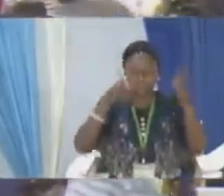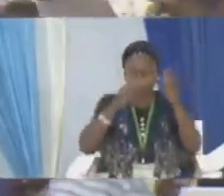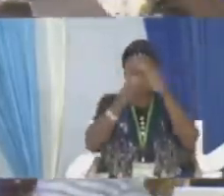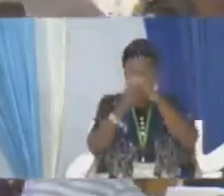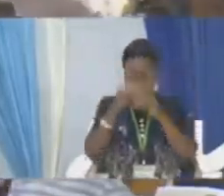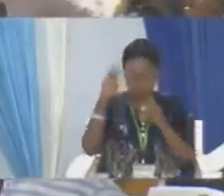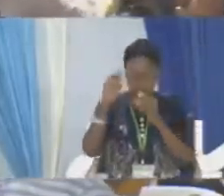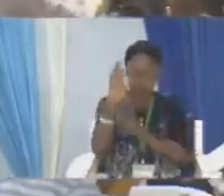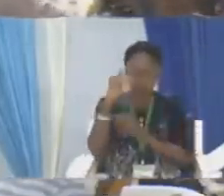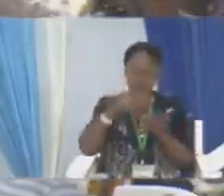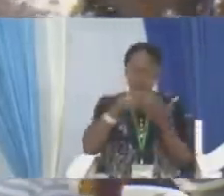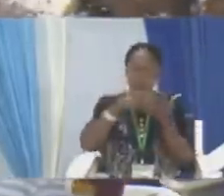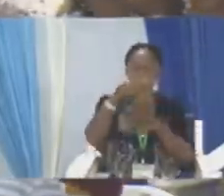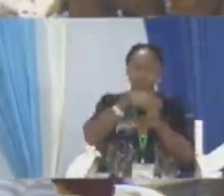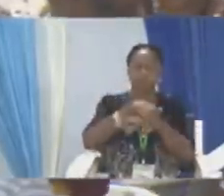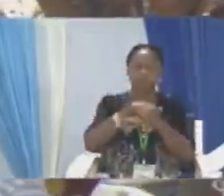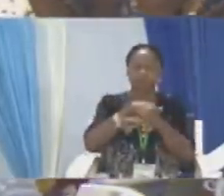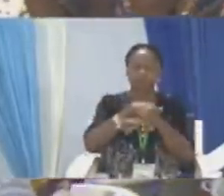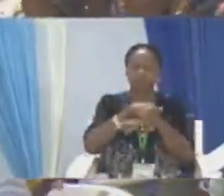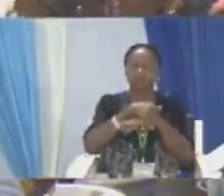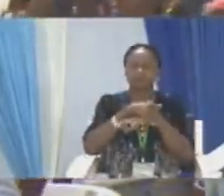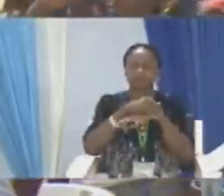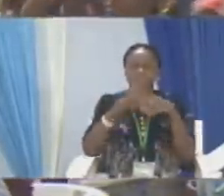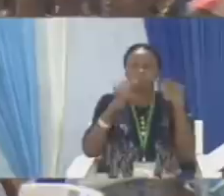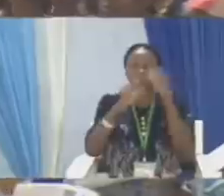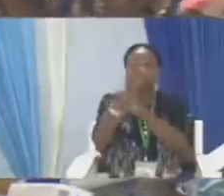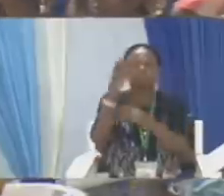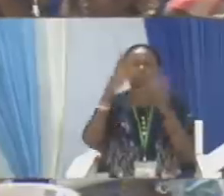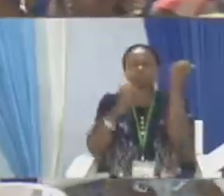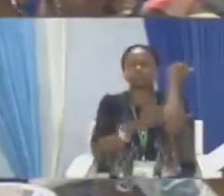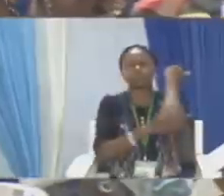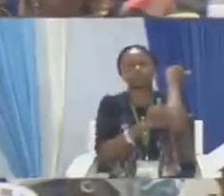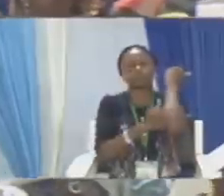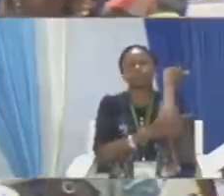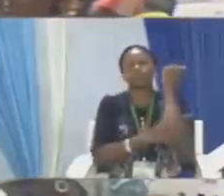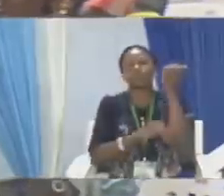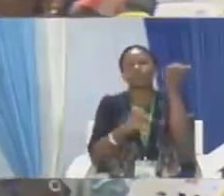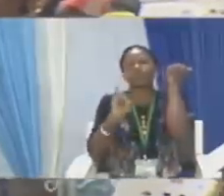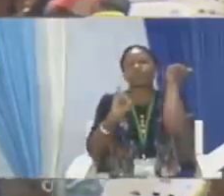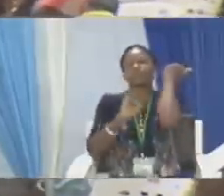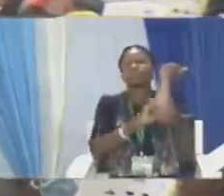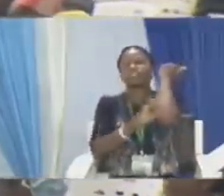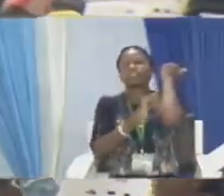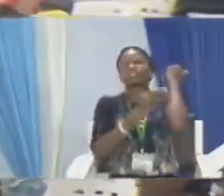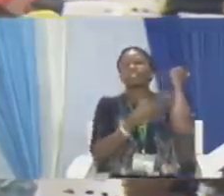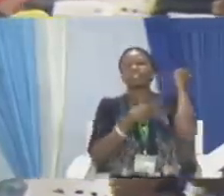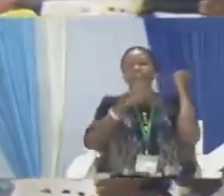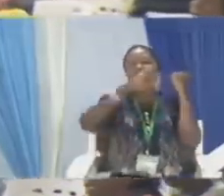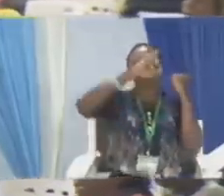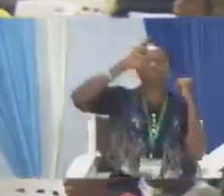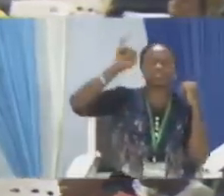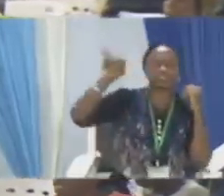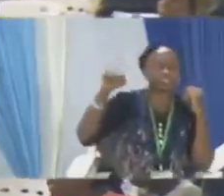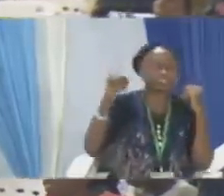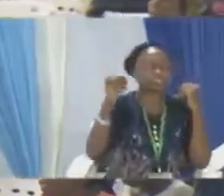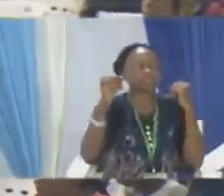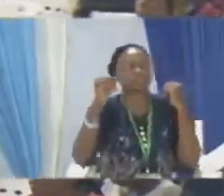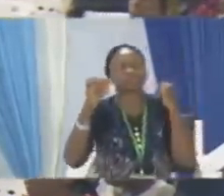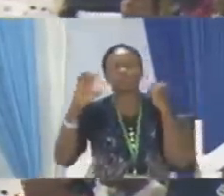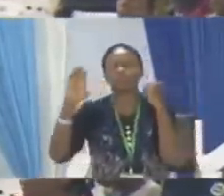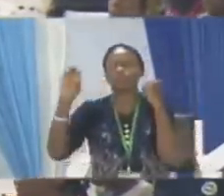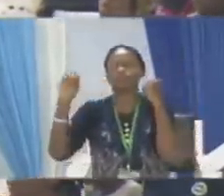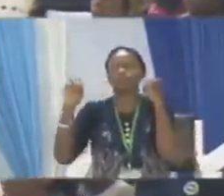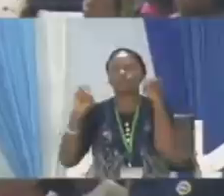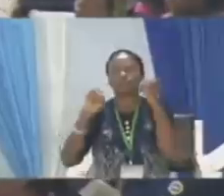God tonight? The God of Abraham, Isaac, and